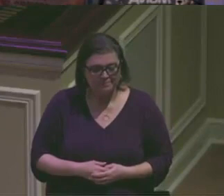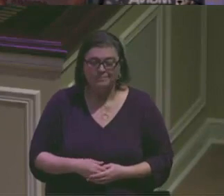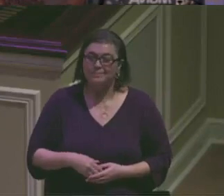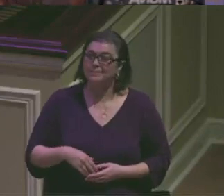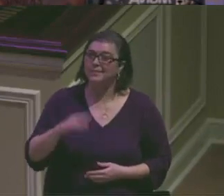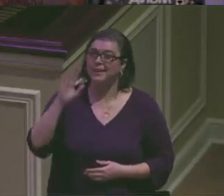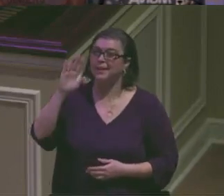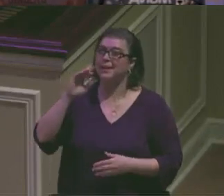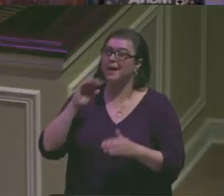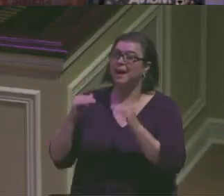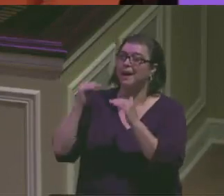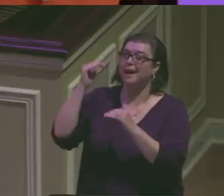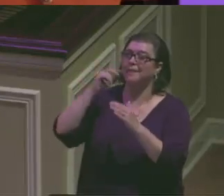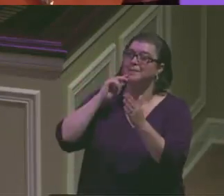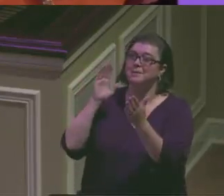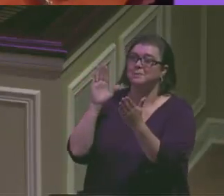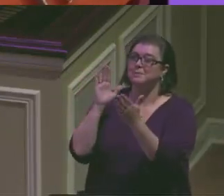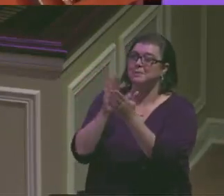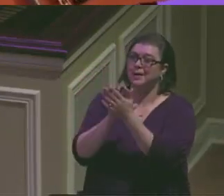belongs to you, God.